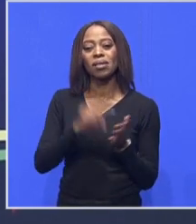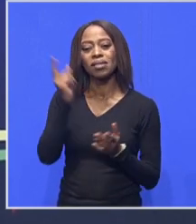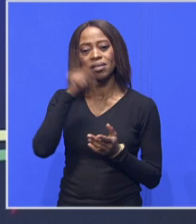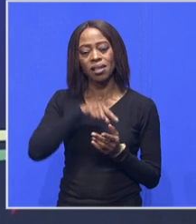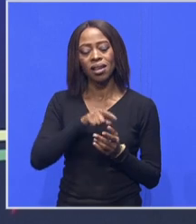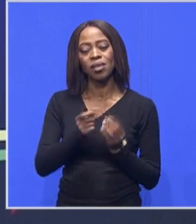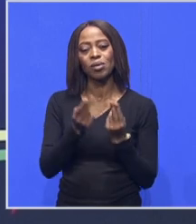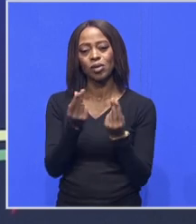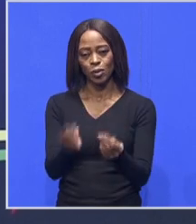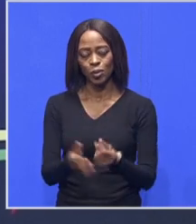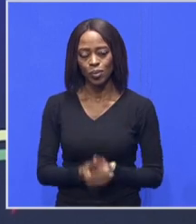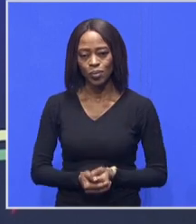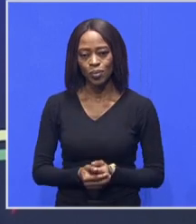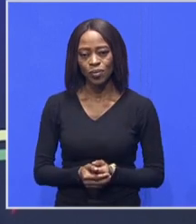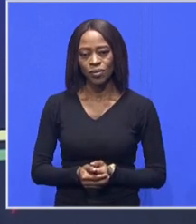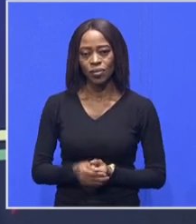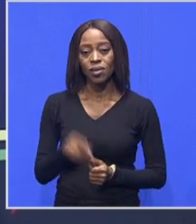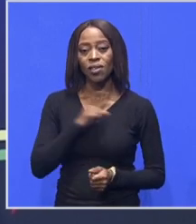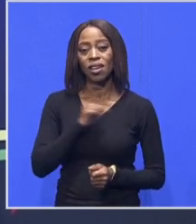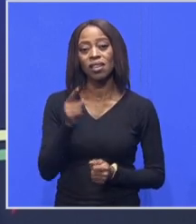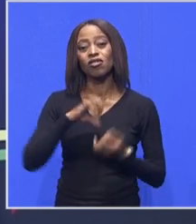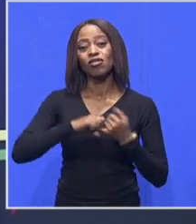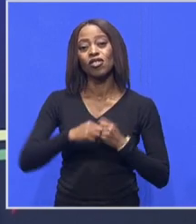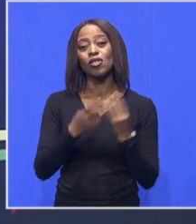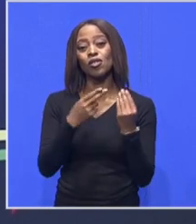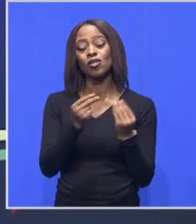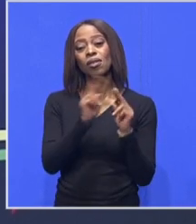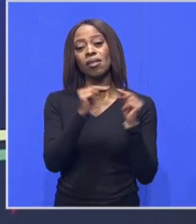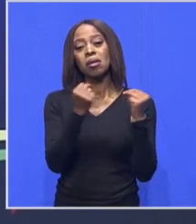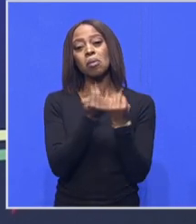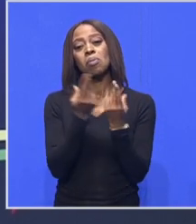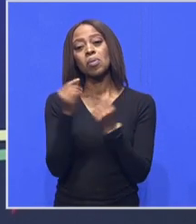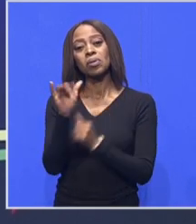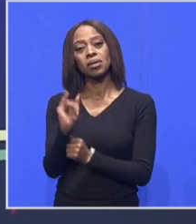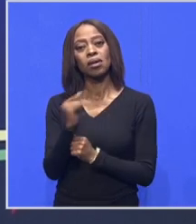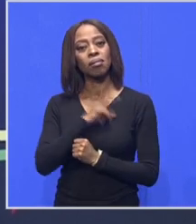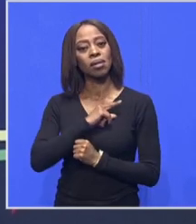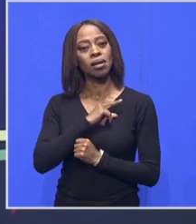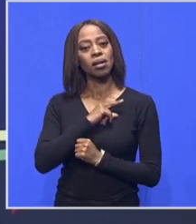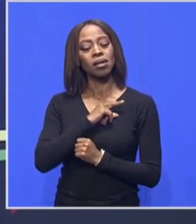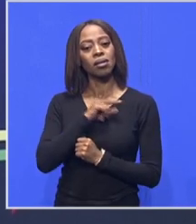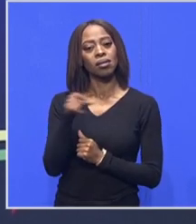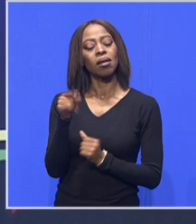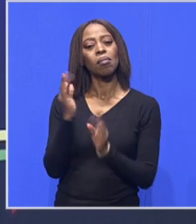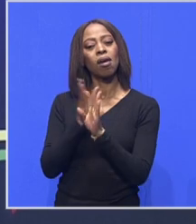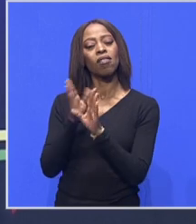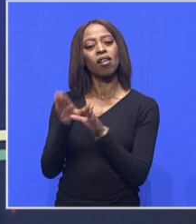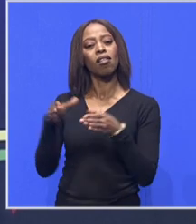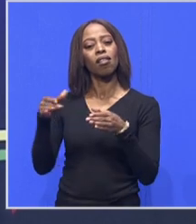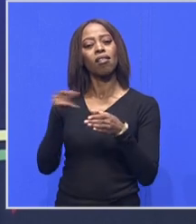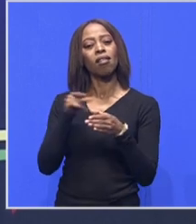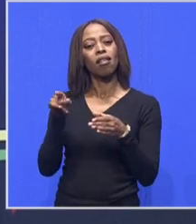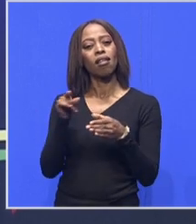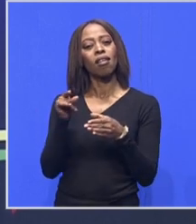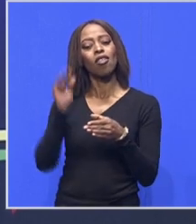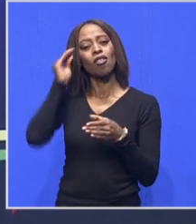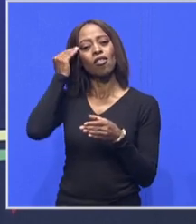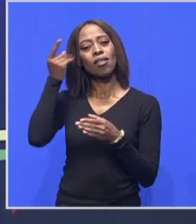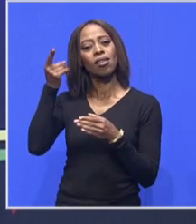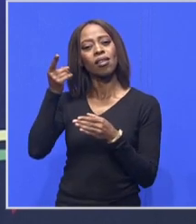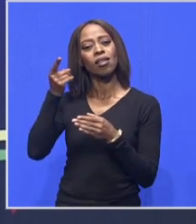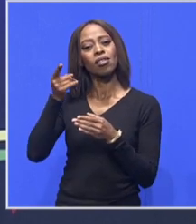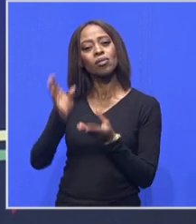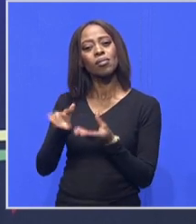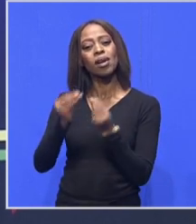and coerce the nation into giving into privatization, handing over our sovereignty to the private sector, which is only has an interest in accumulating